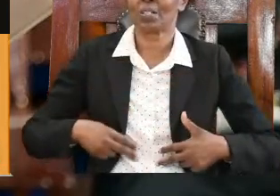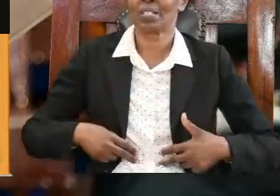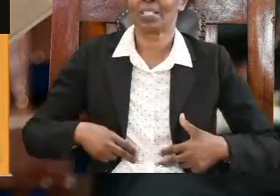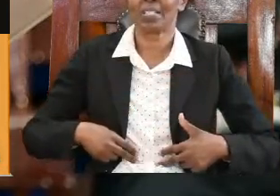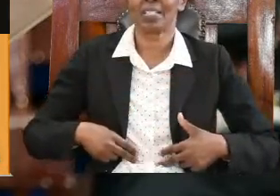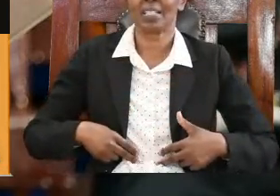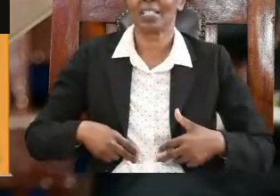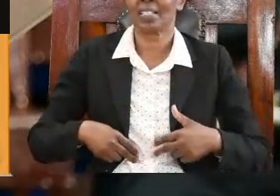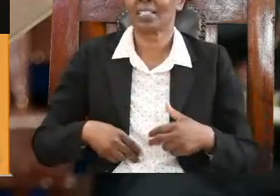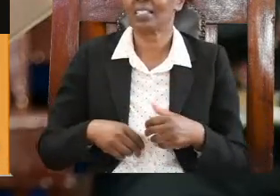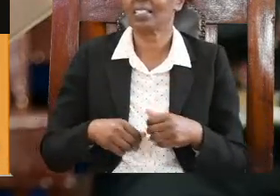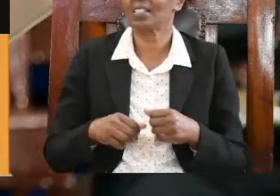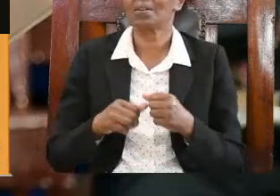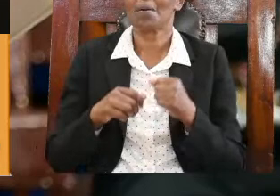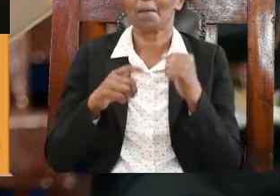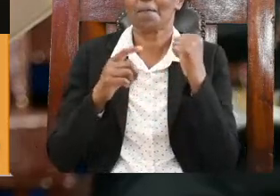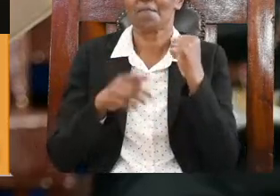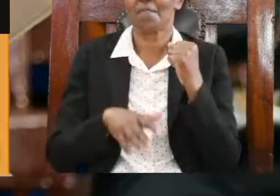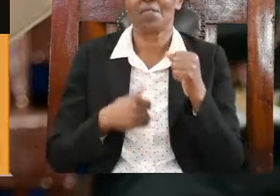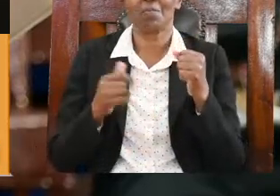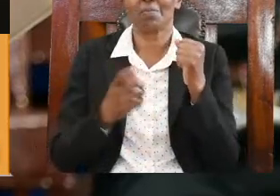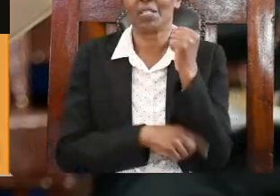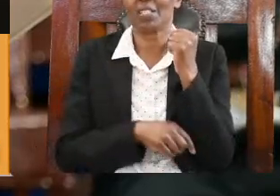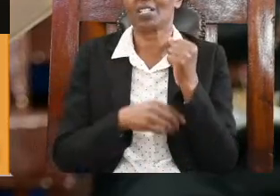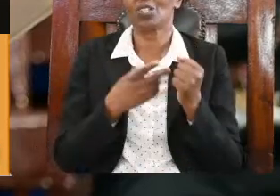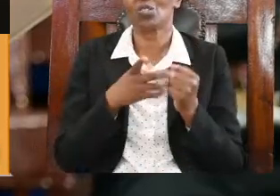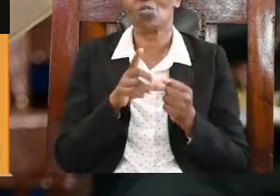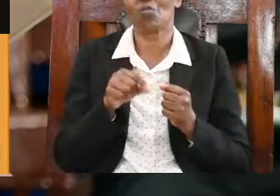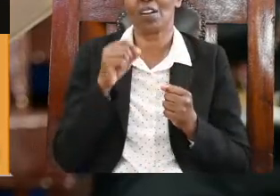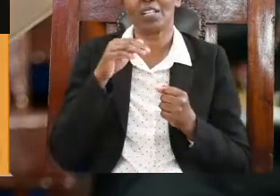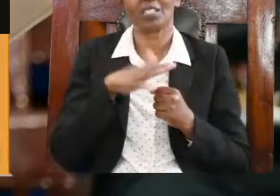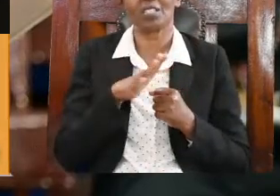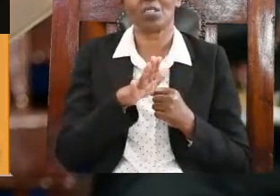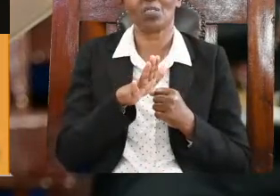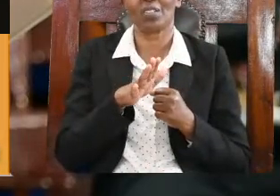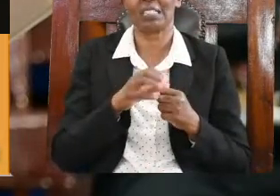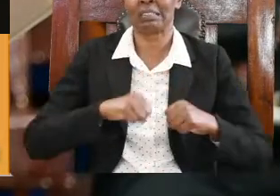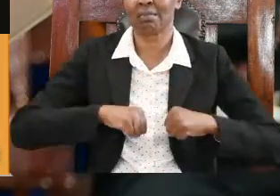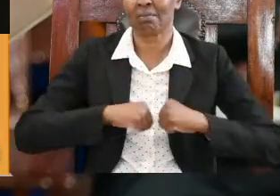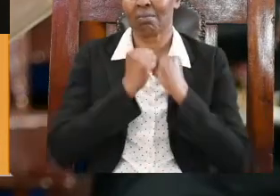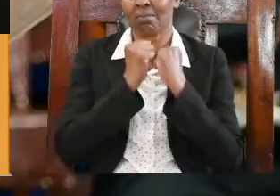severely affected. You found yourself in that accident.